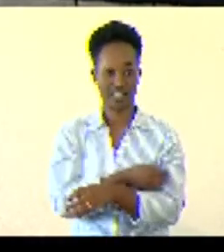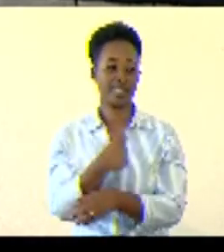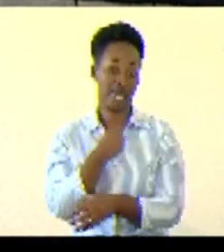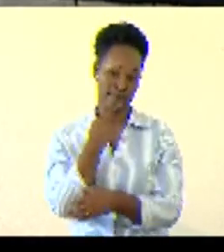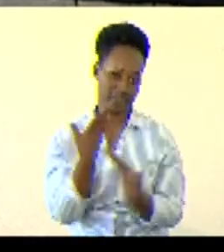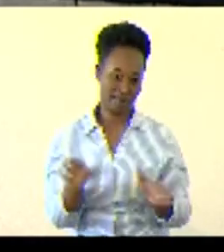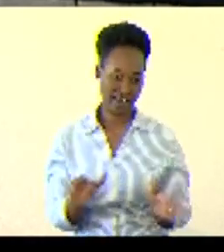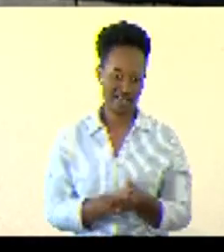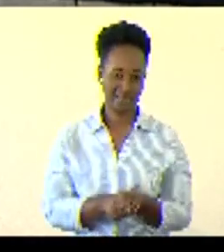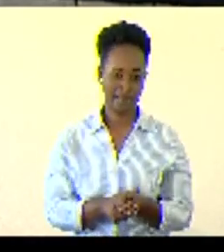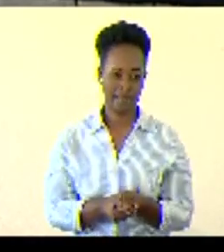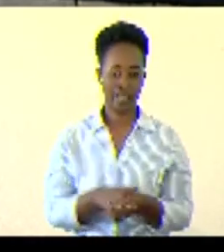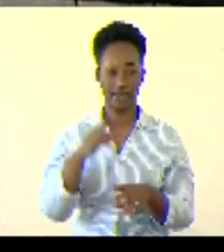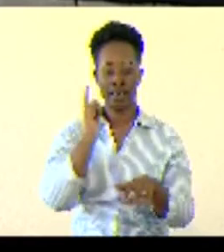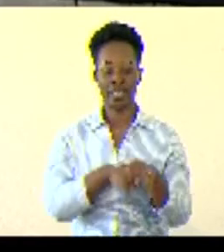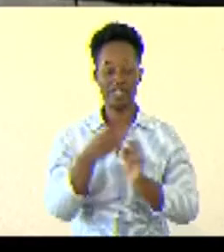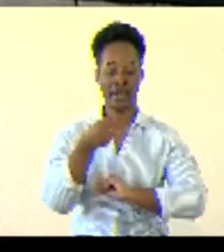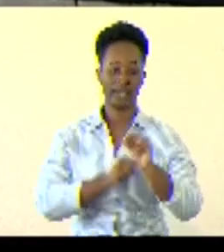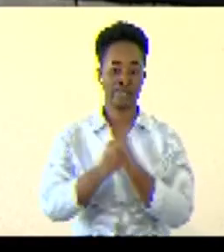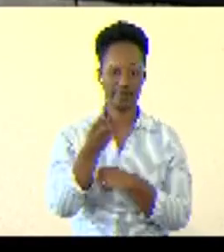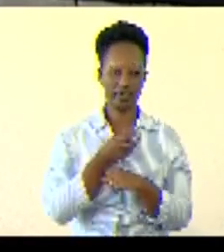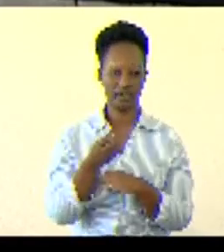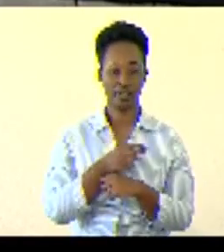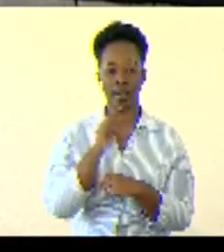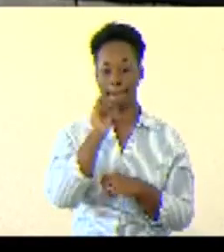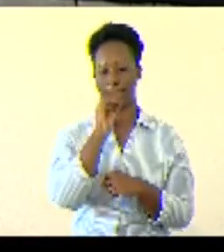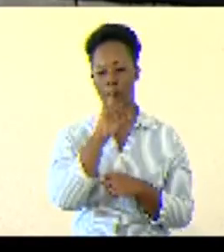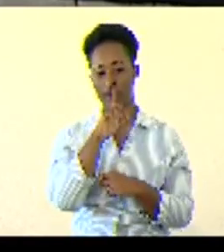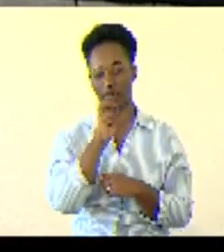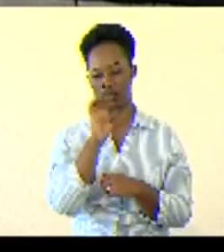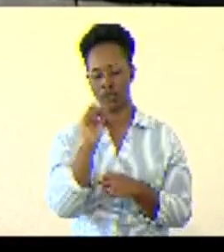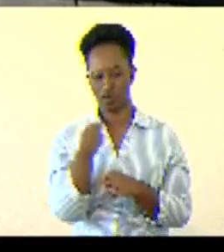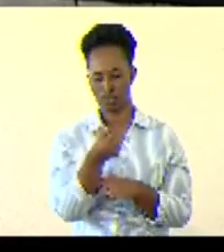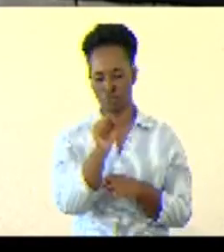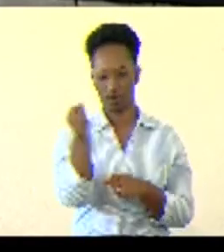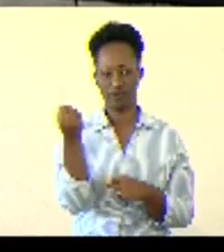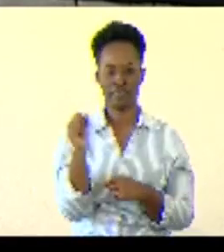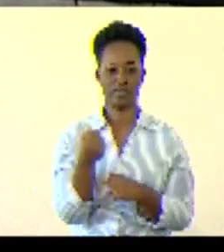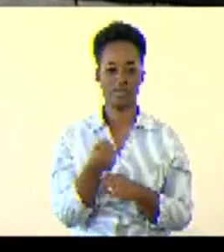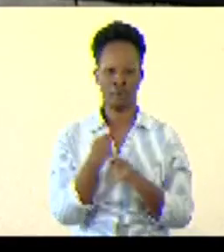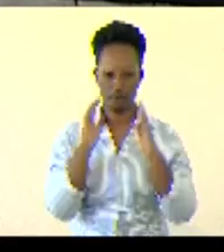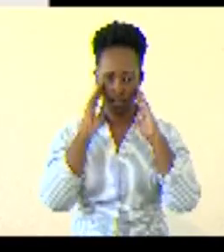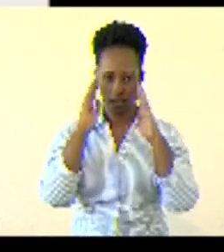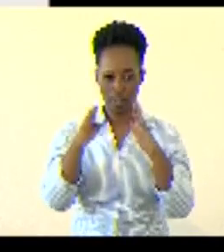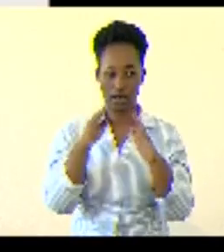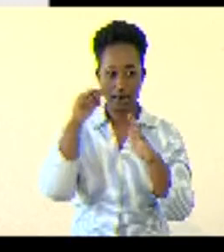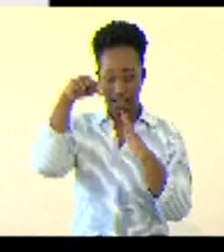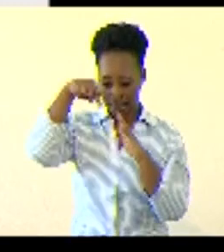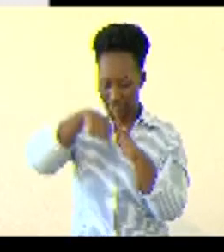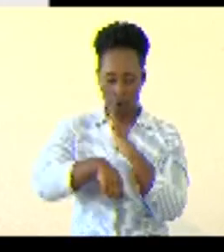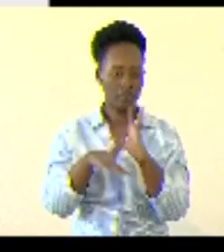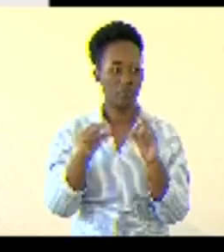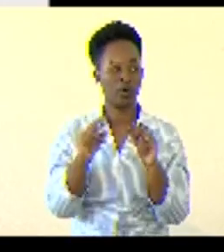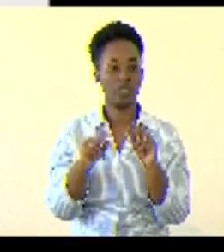it. During active transport, molecules move against concentration gradient. They don't move down the concentration